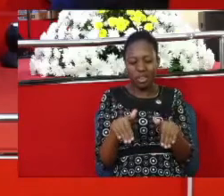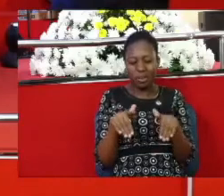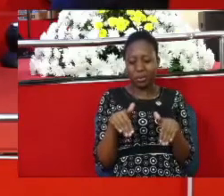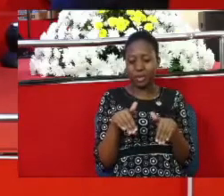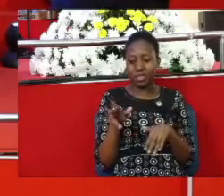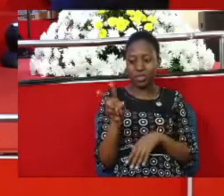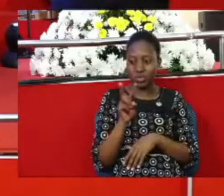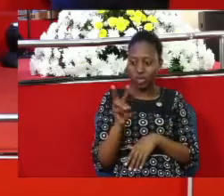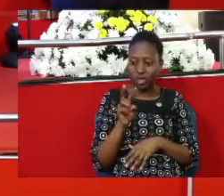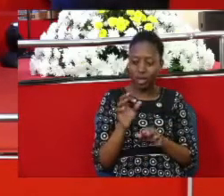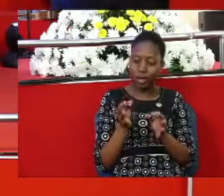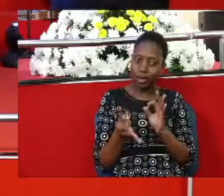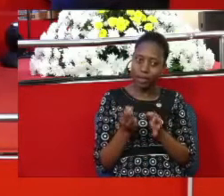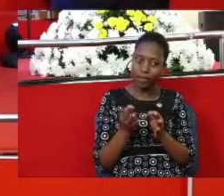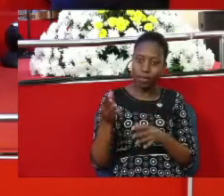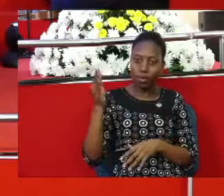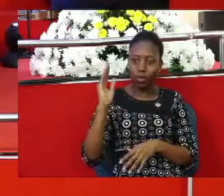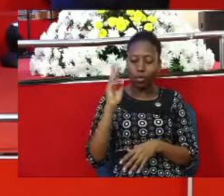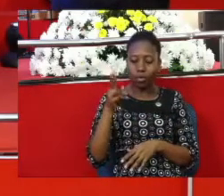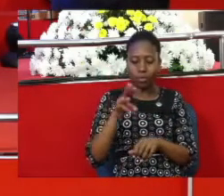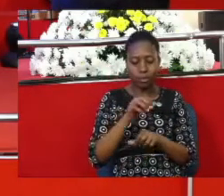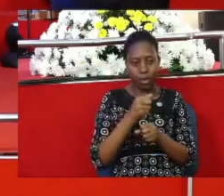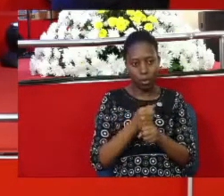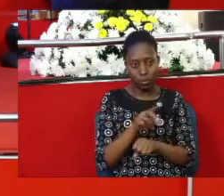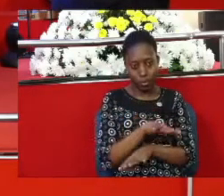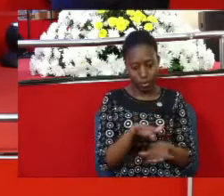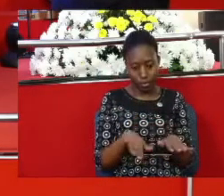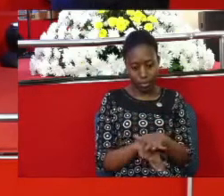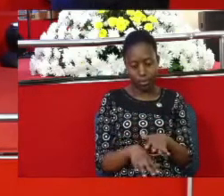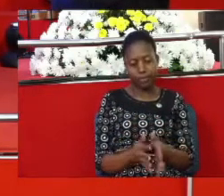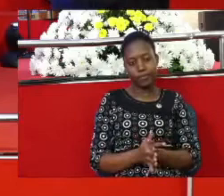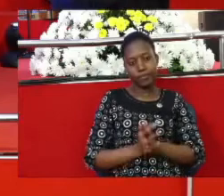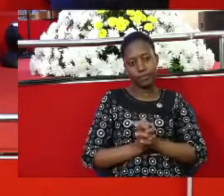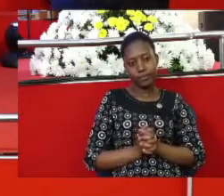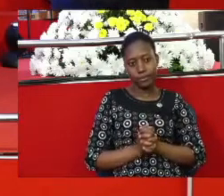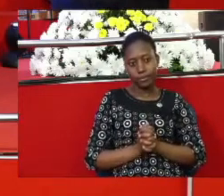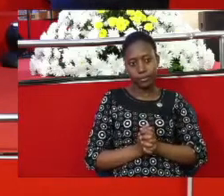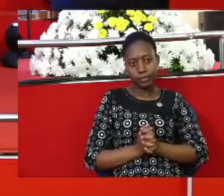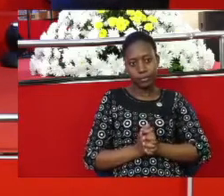And I agree with him. When I pray for you to get healed, John,